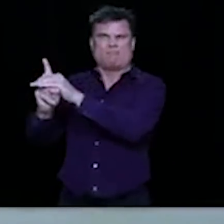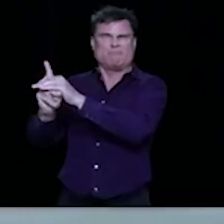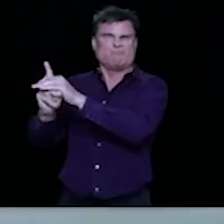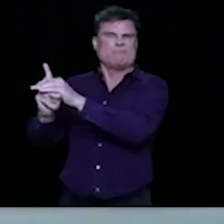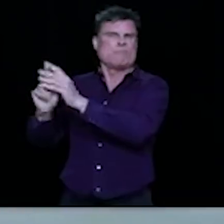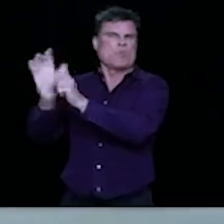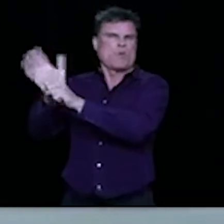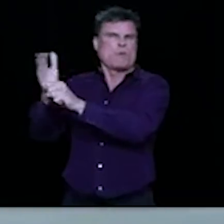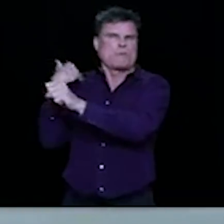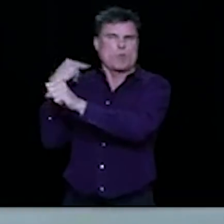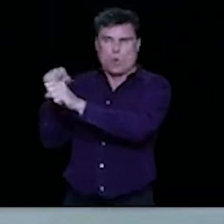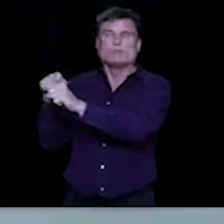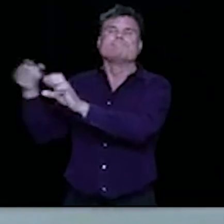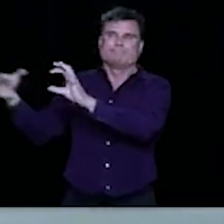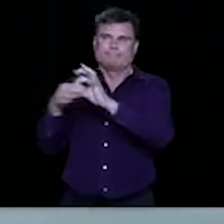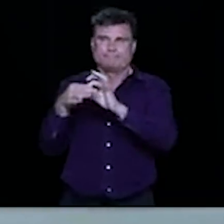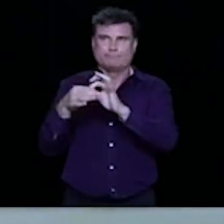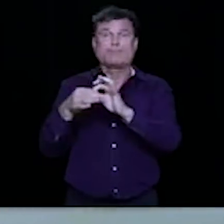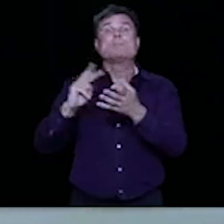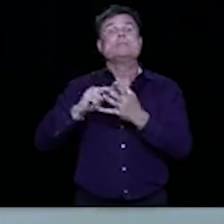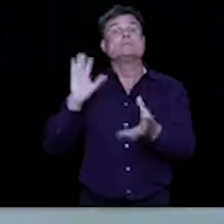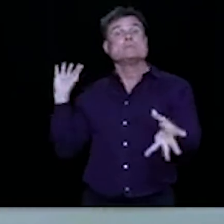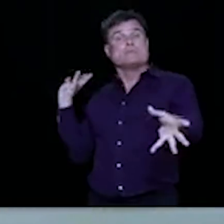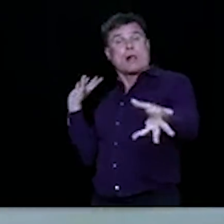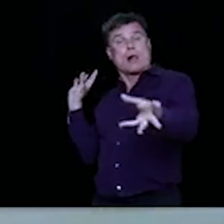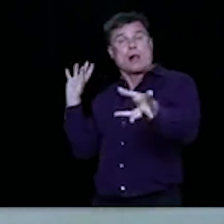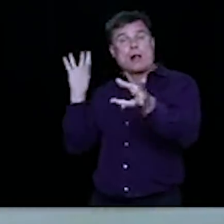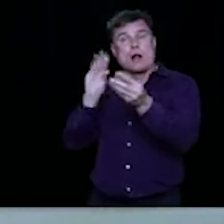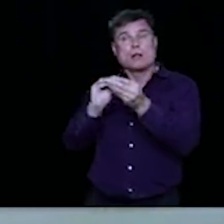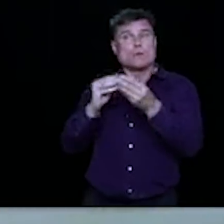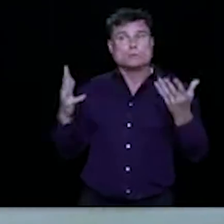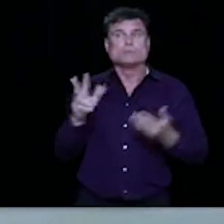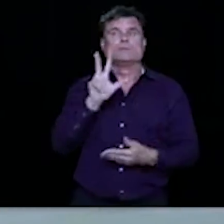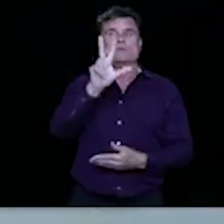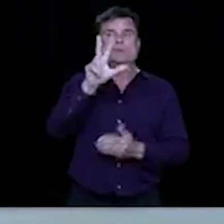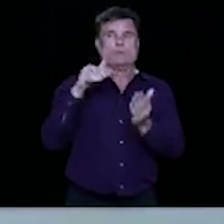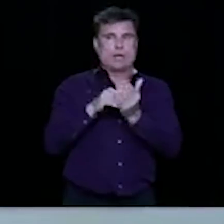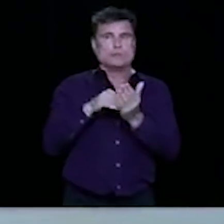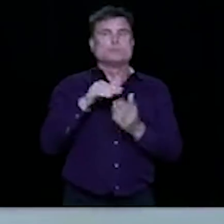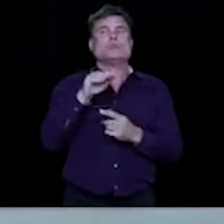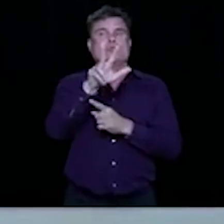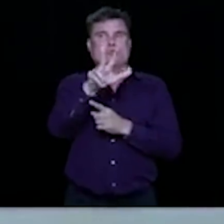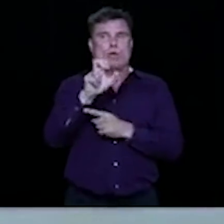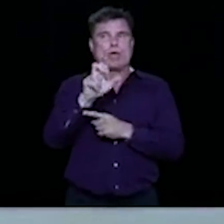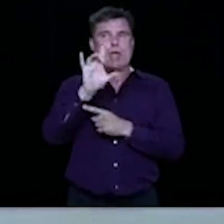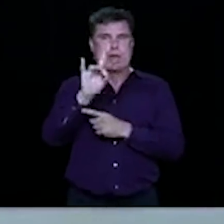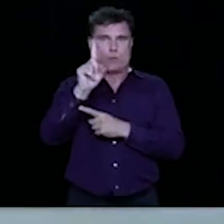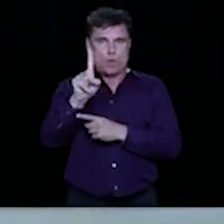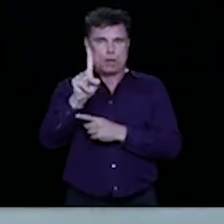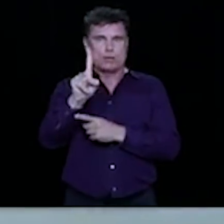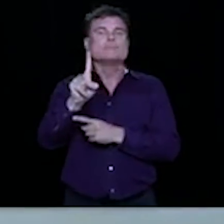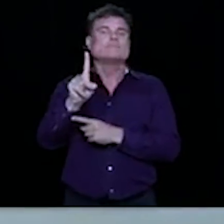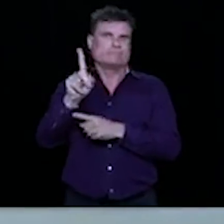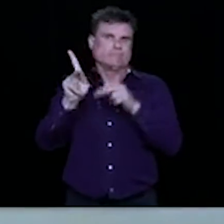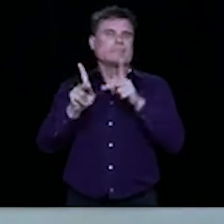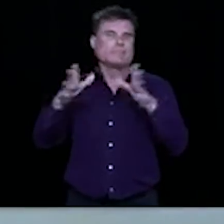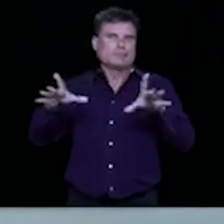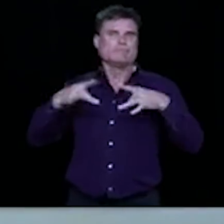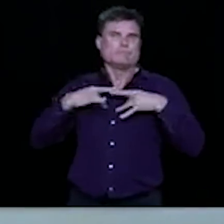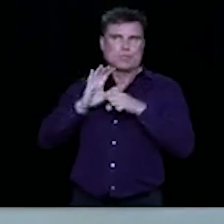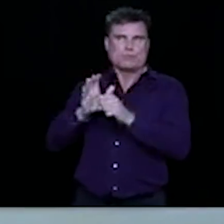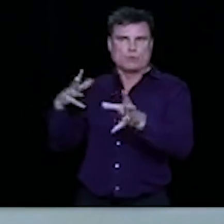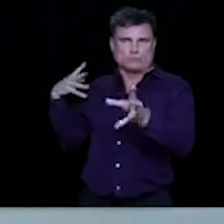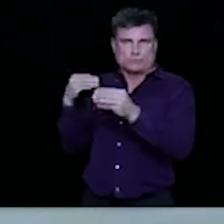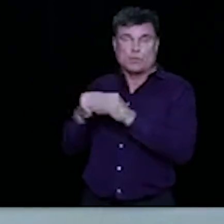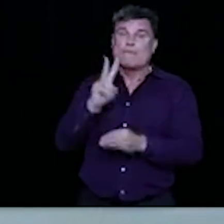linked case, bringing our total number of people with COVID-19 in BC to 3,881. That